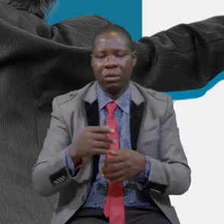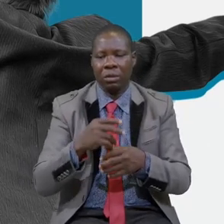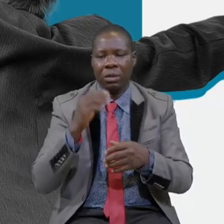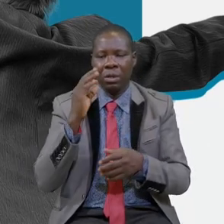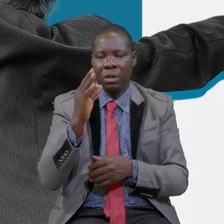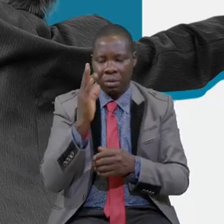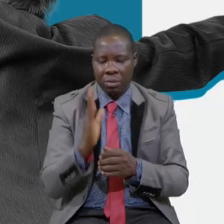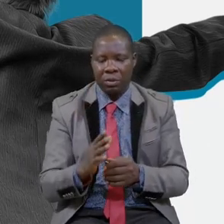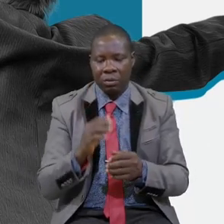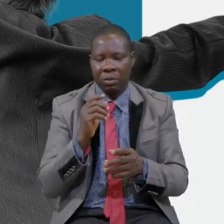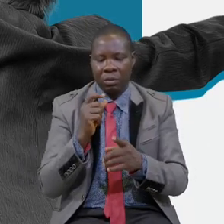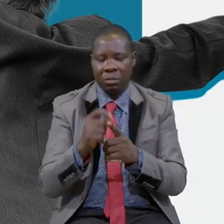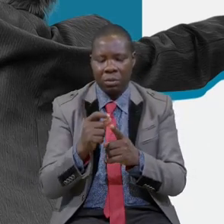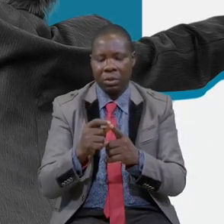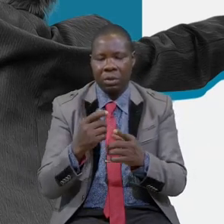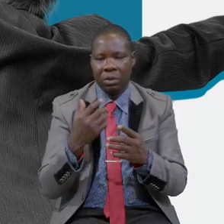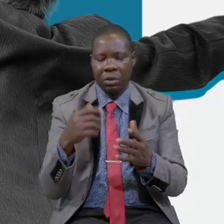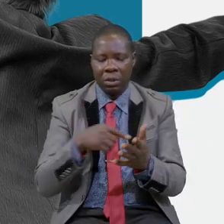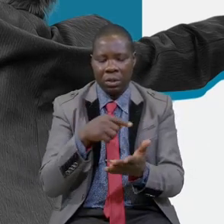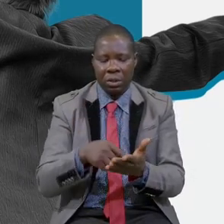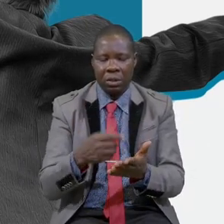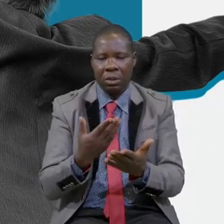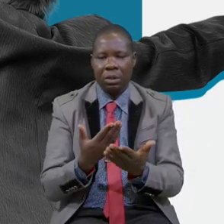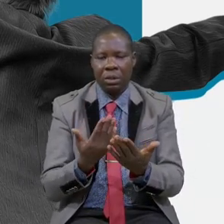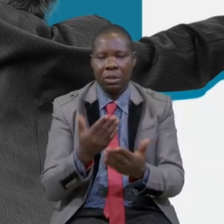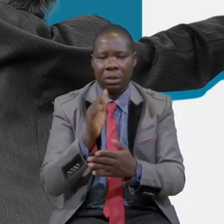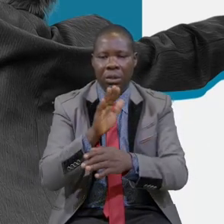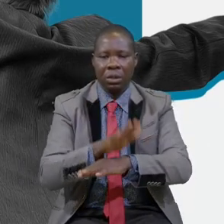evening, there is a link